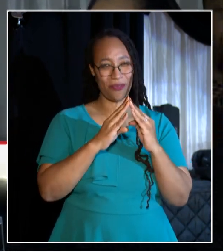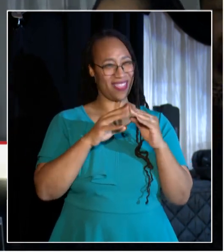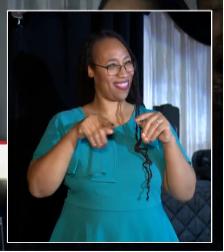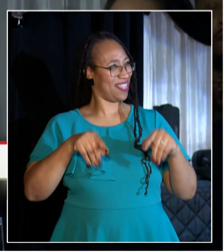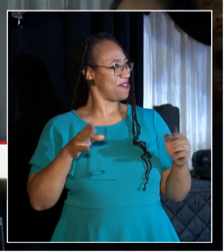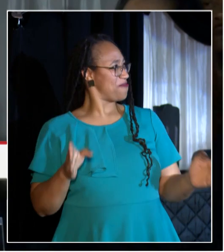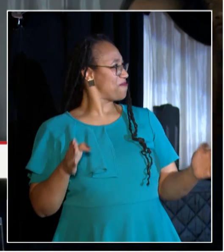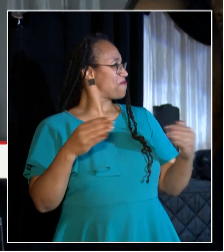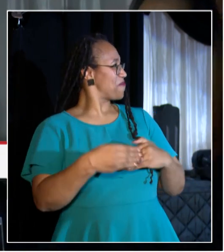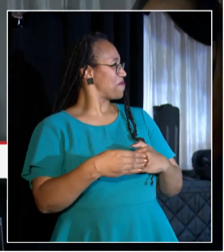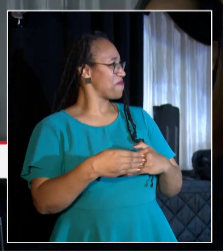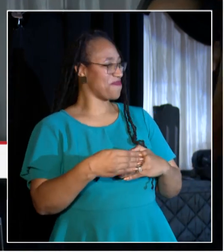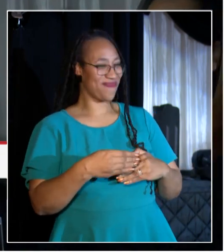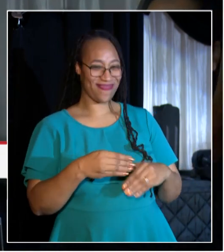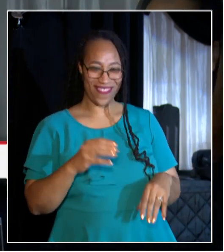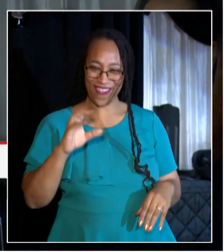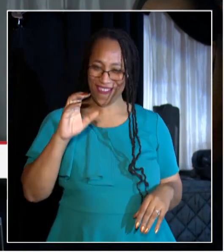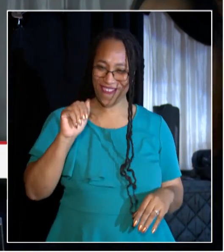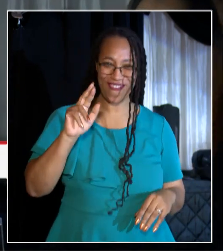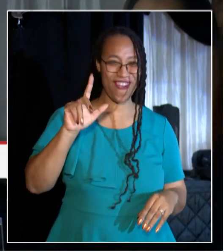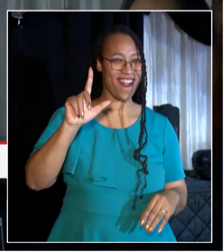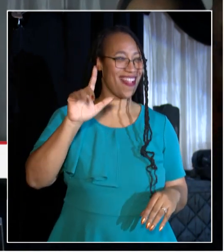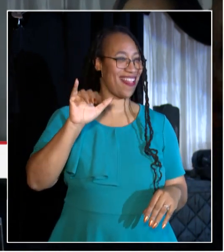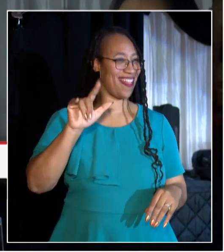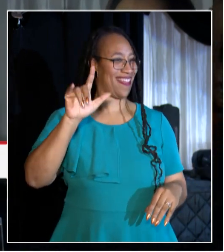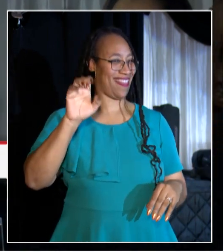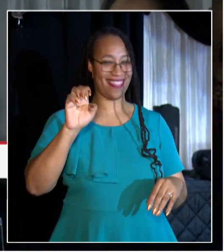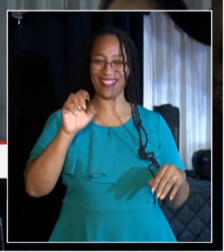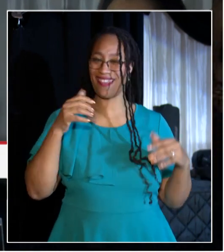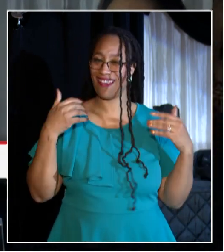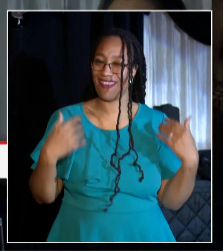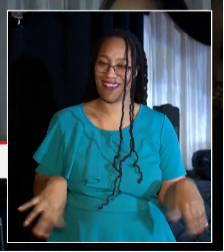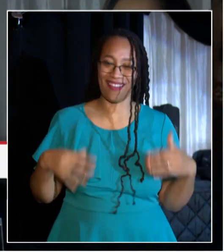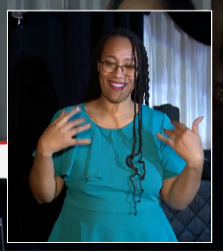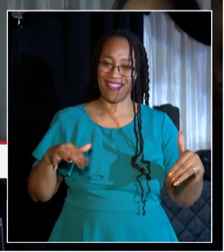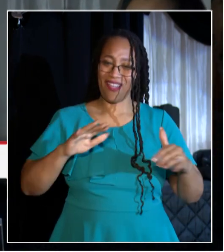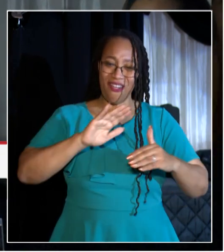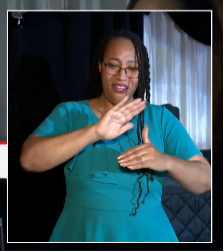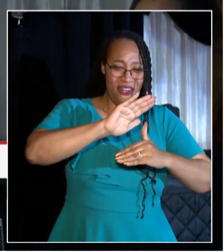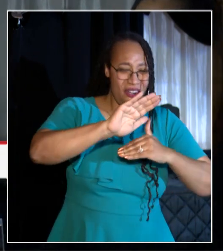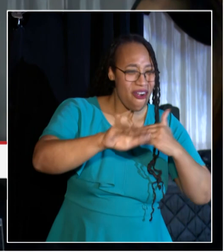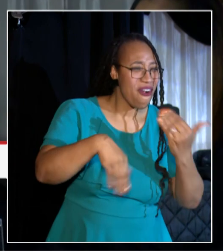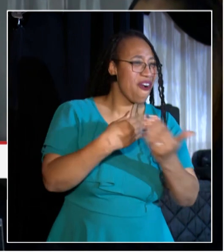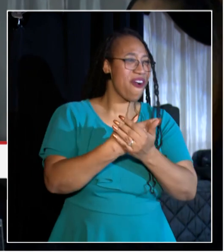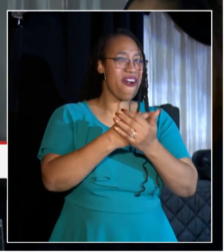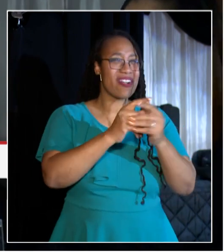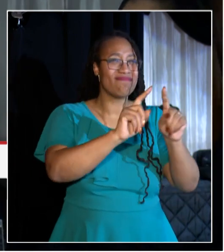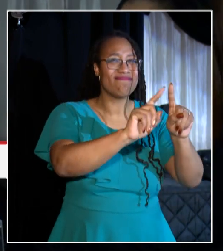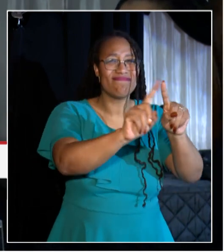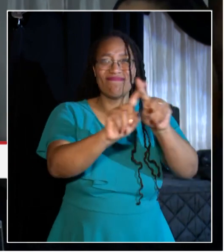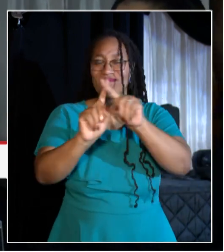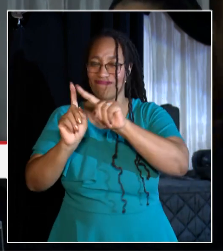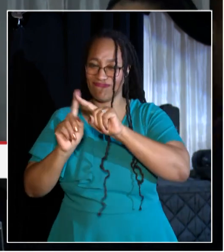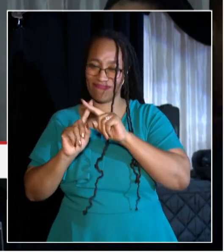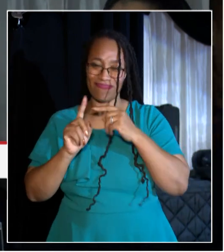all races, all background and beliefs, to celebrate the